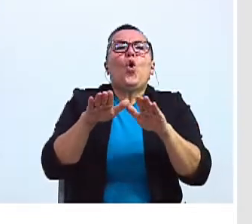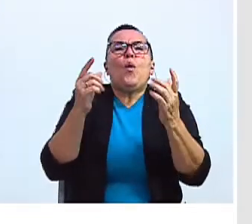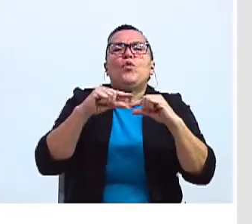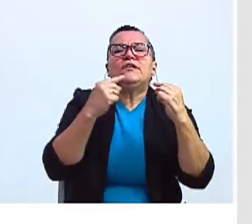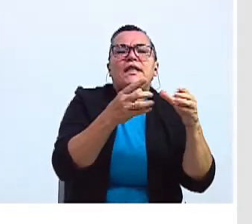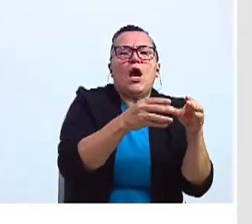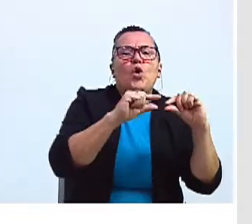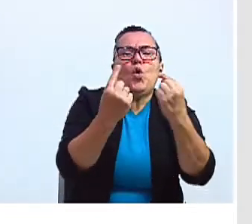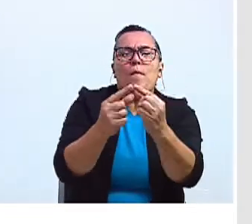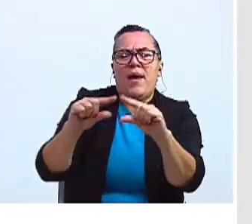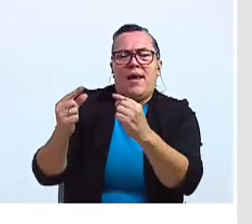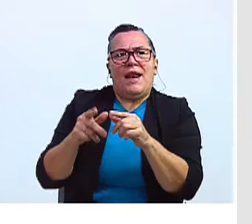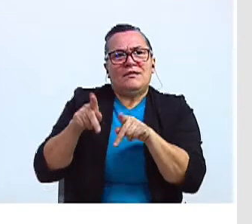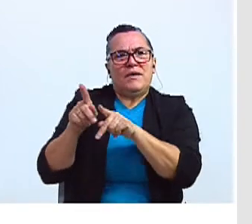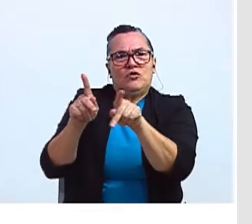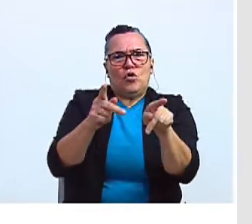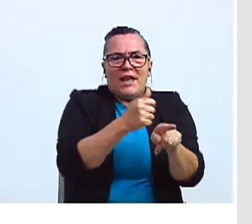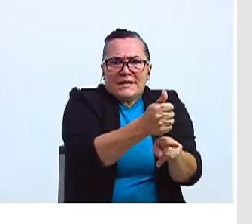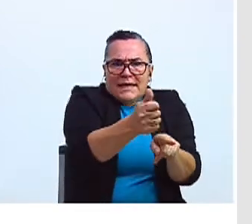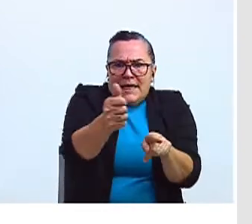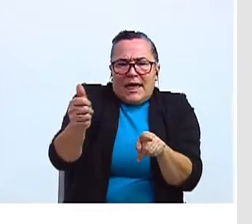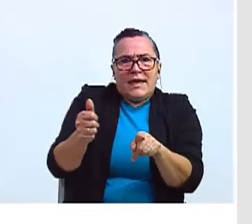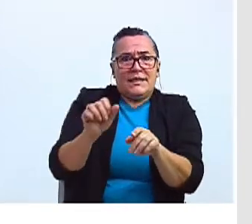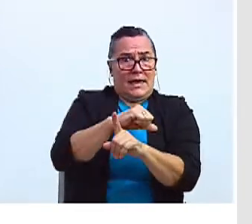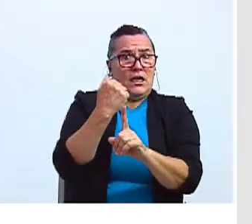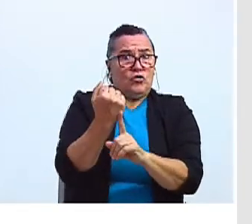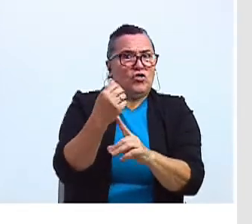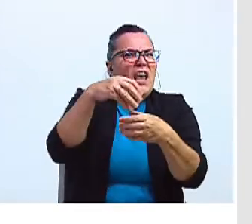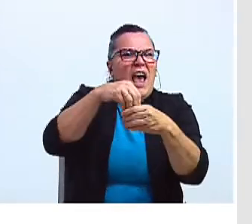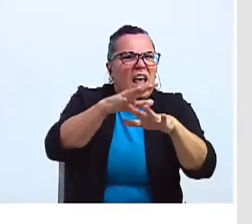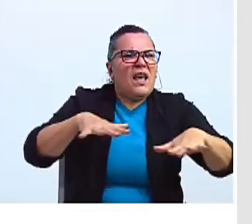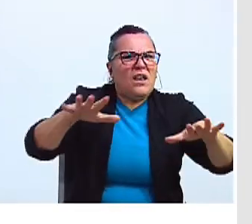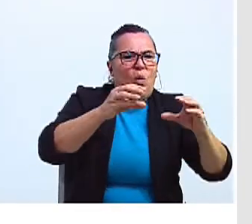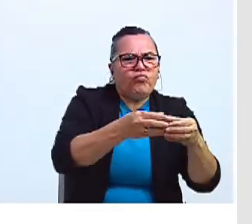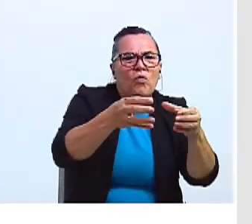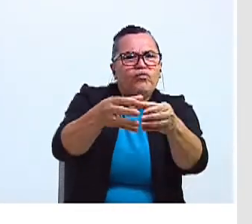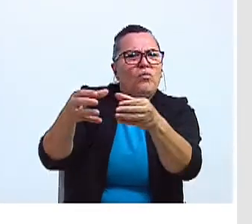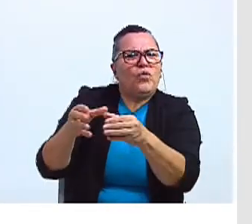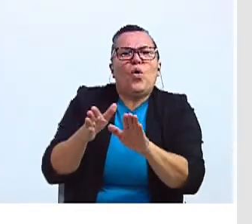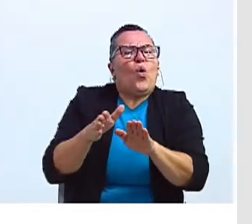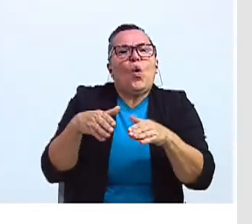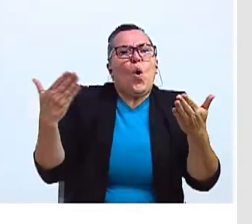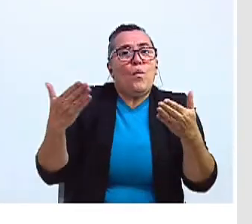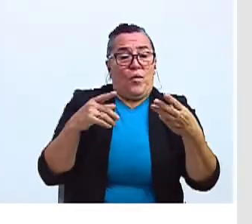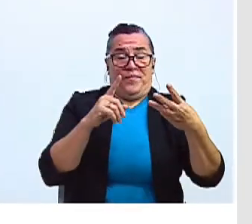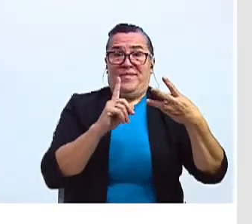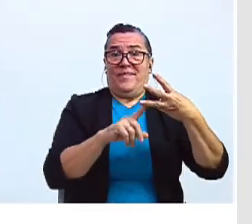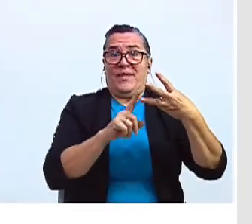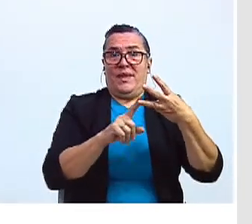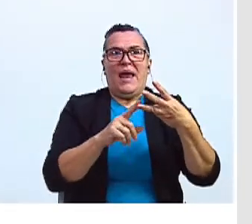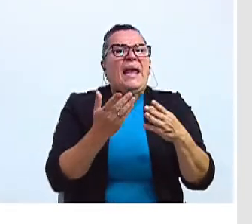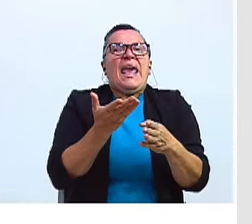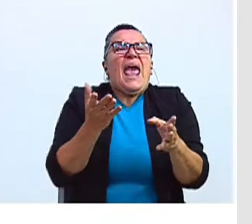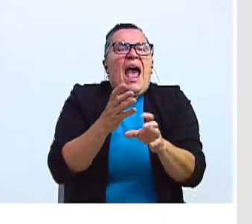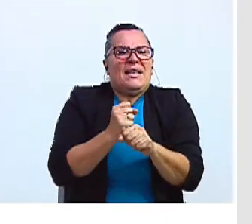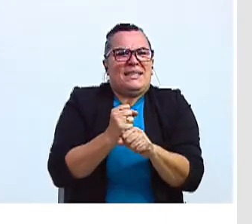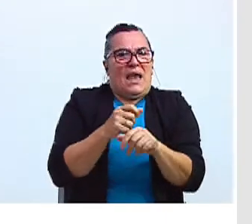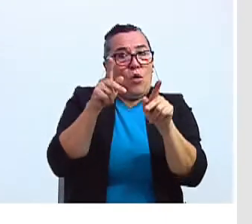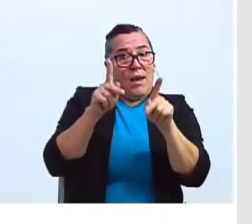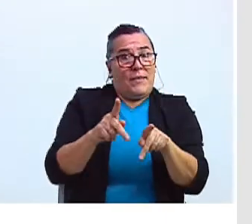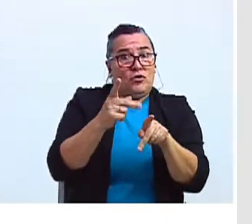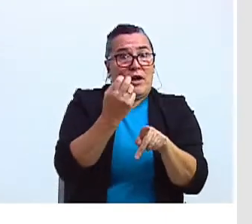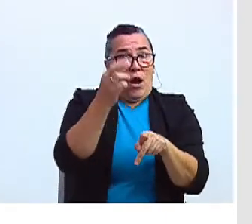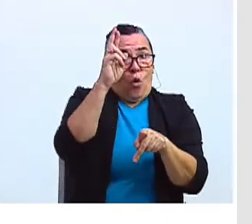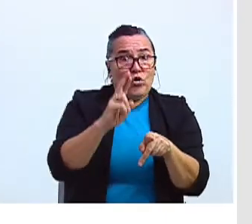in society? And number 3, what makes a Costa Rican Costa